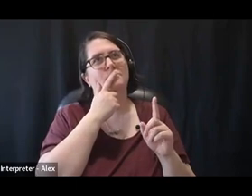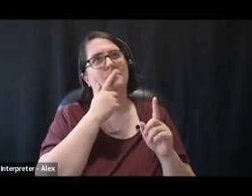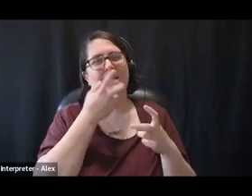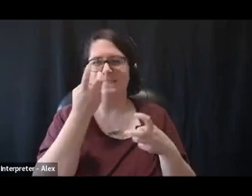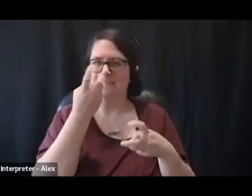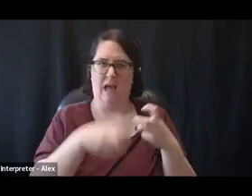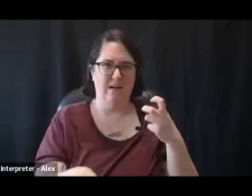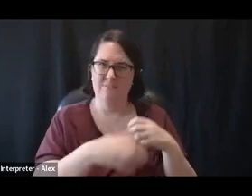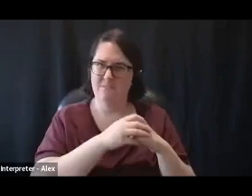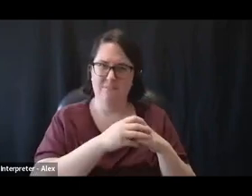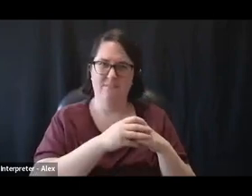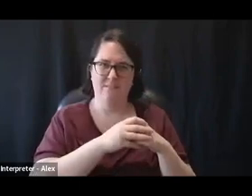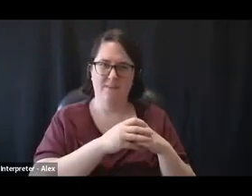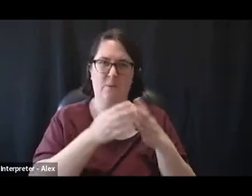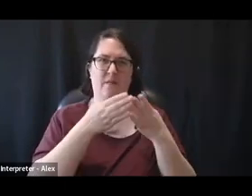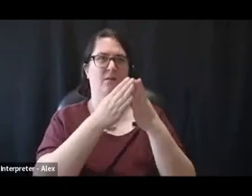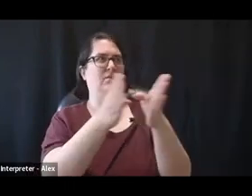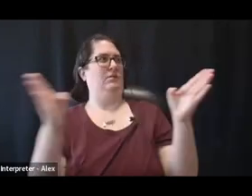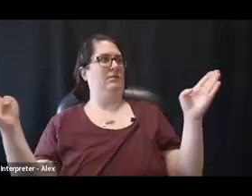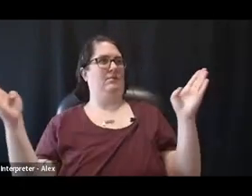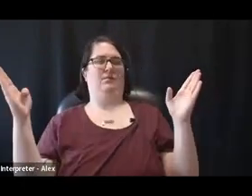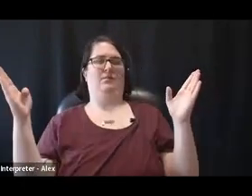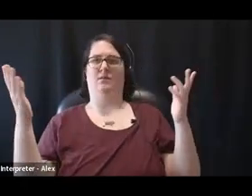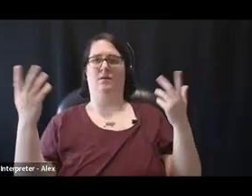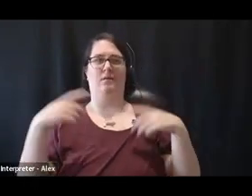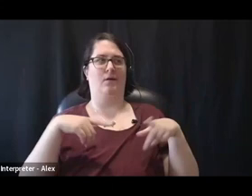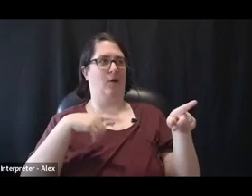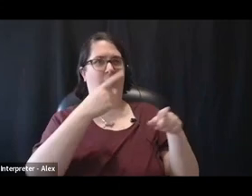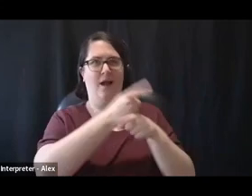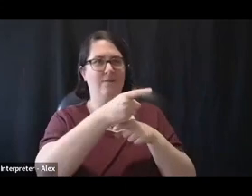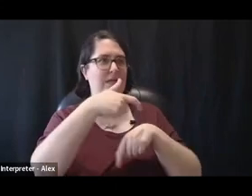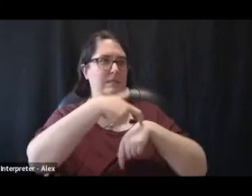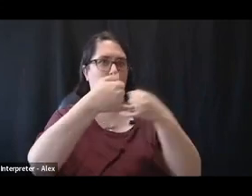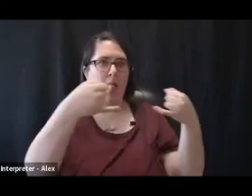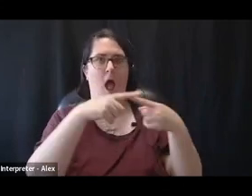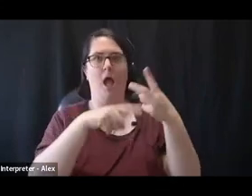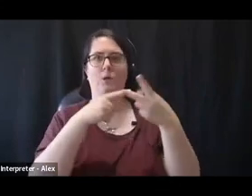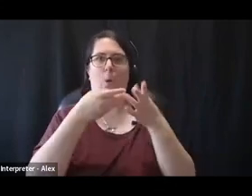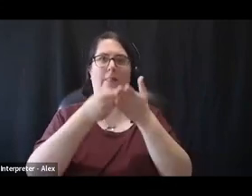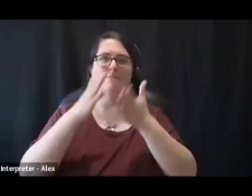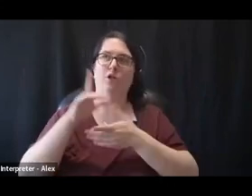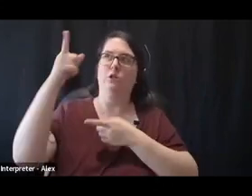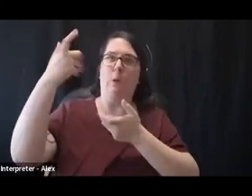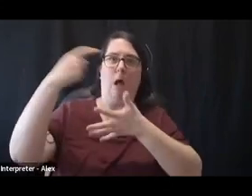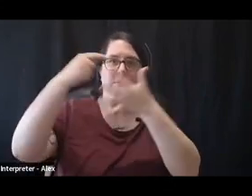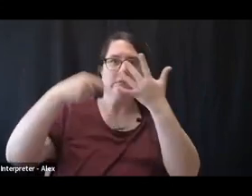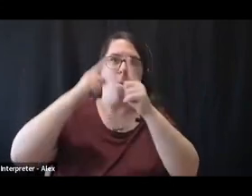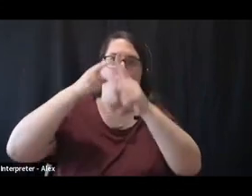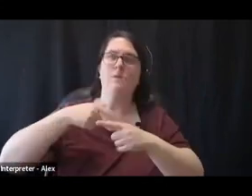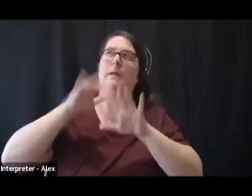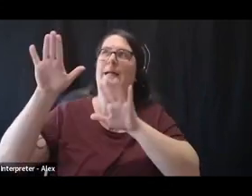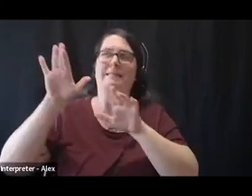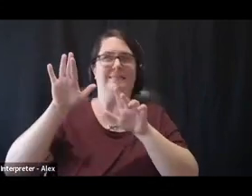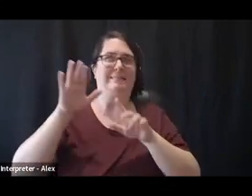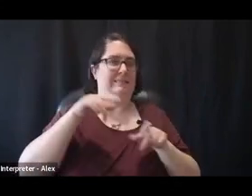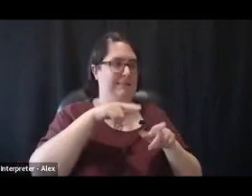that within a larger artistic sector. People have brought up deadlines and having to sort of explain to funders, actually, we need to do this, or we need to do